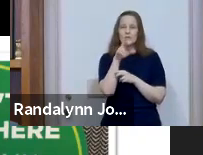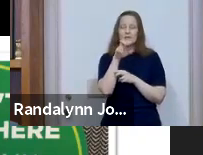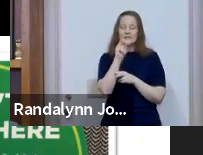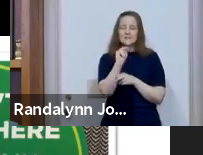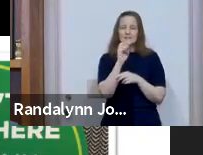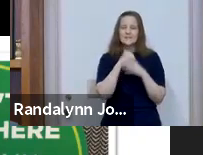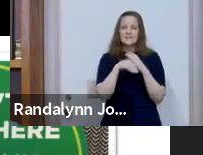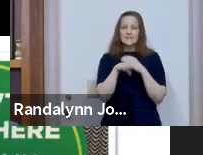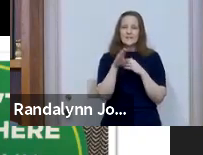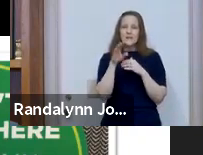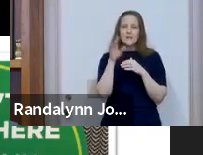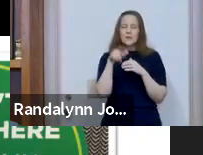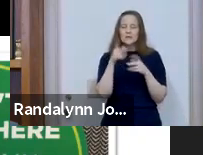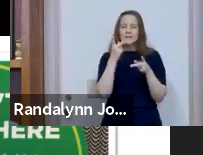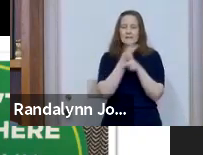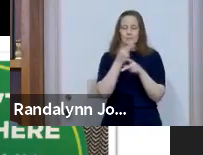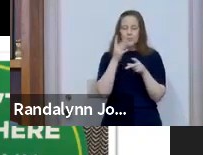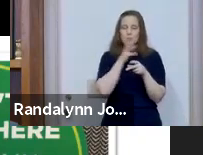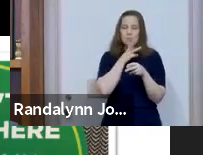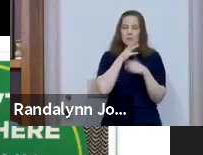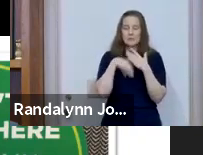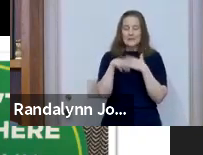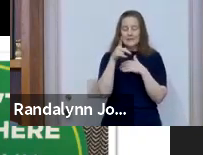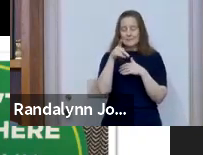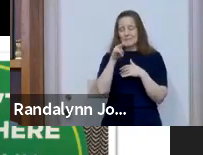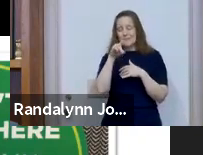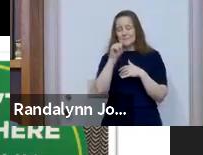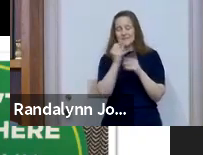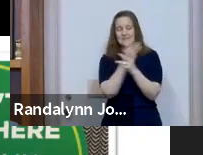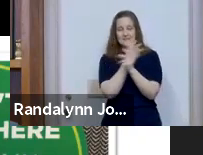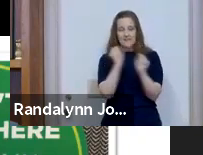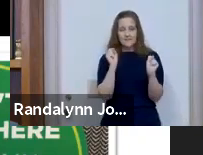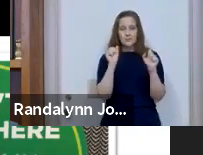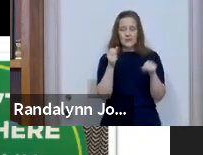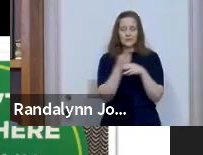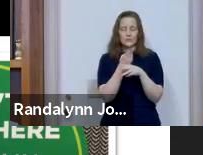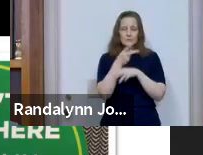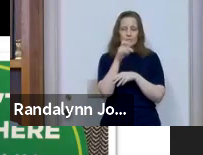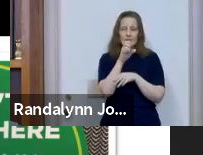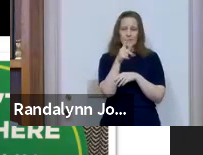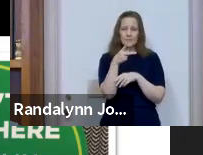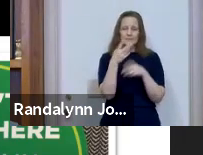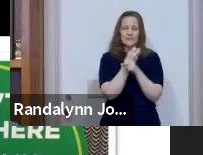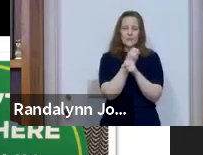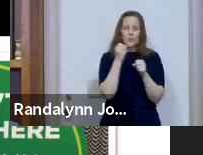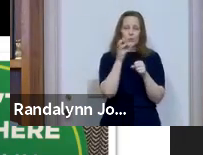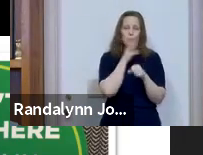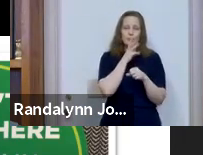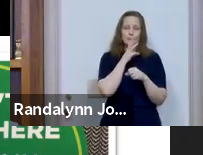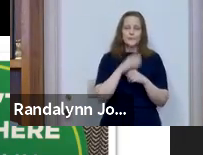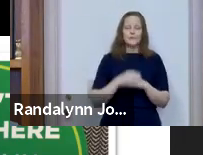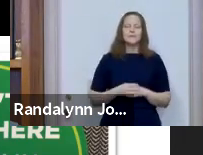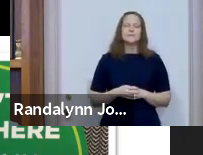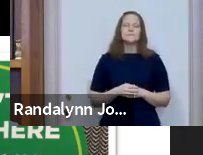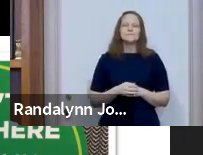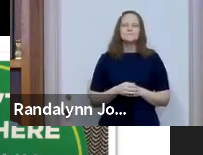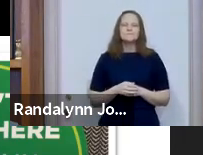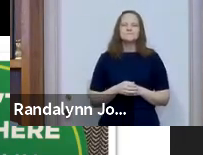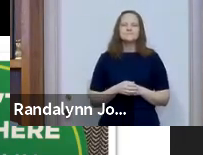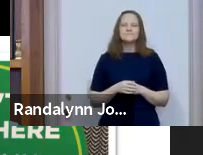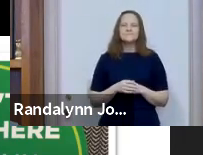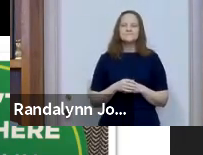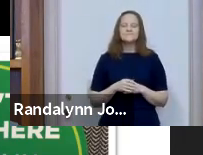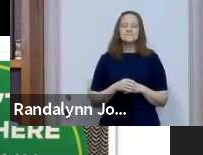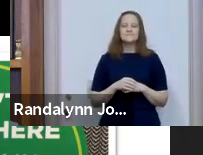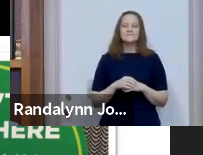building, basically keep the water in the pipes safe so you can open and use those pipes and get water. And finally, we've even marked the elevators. As